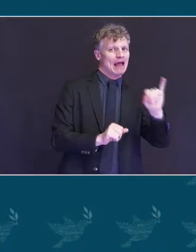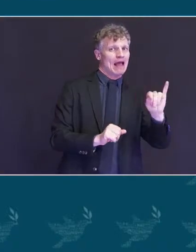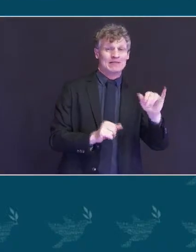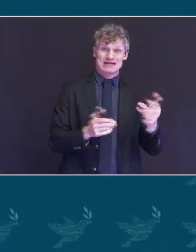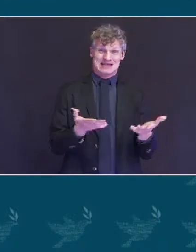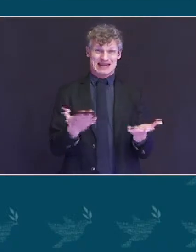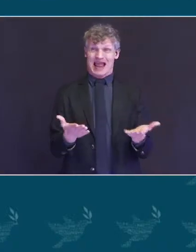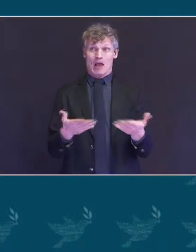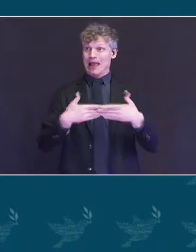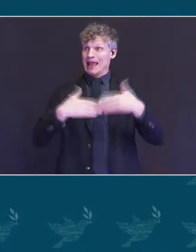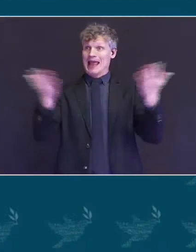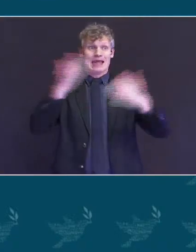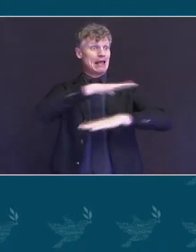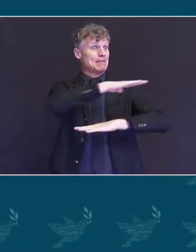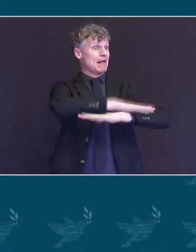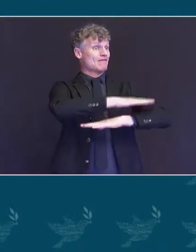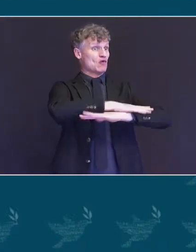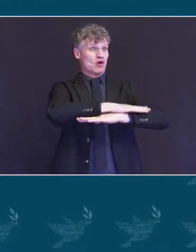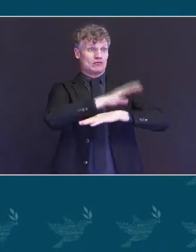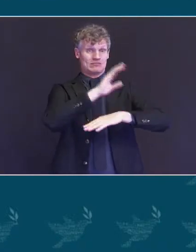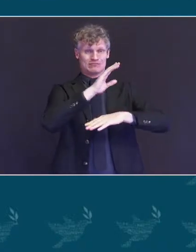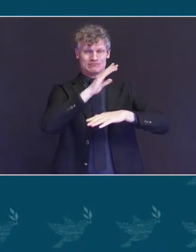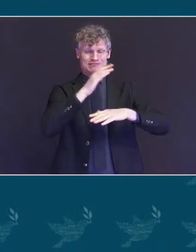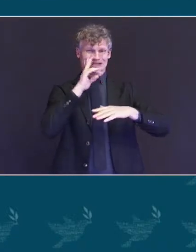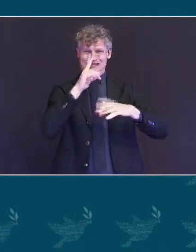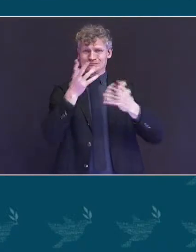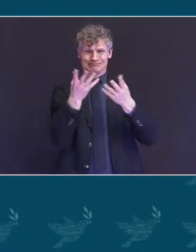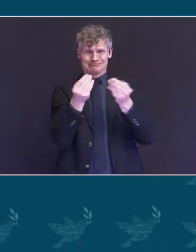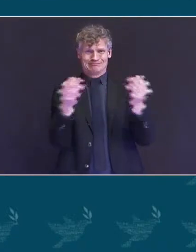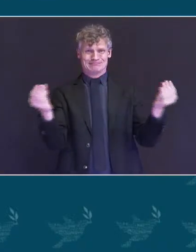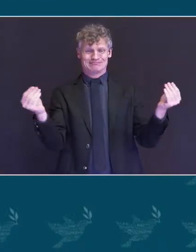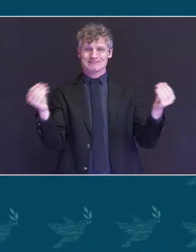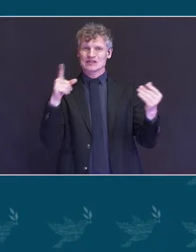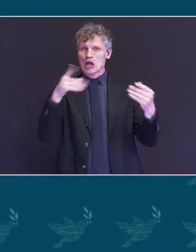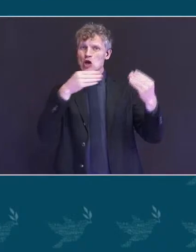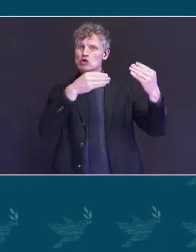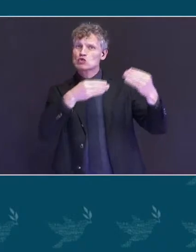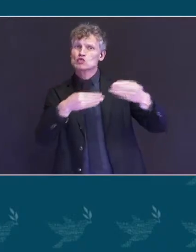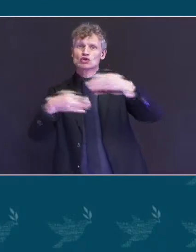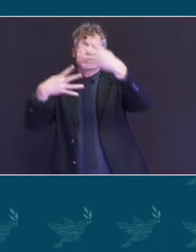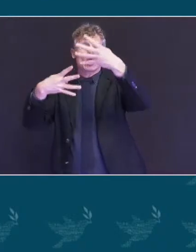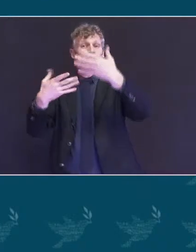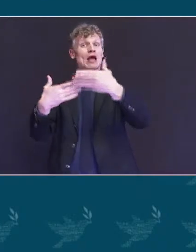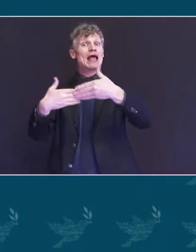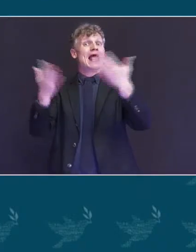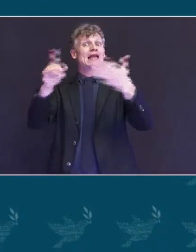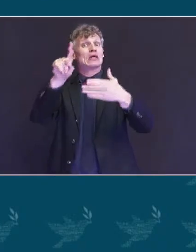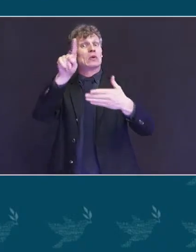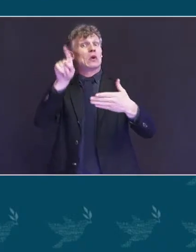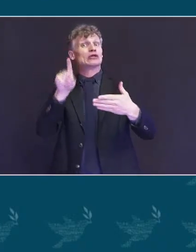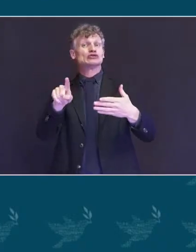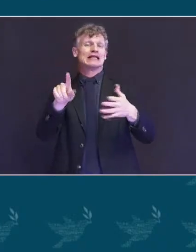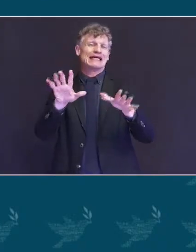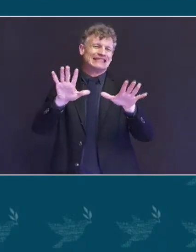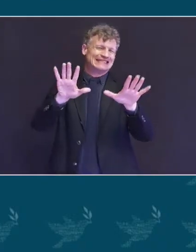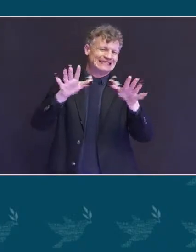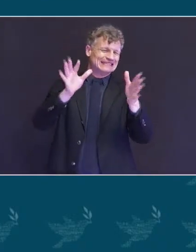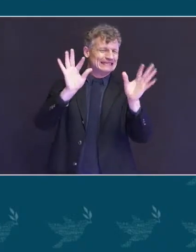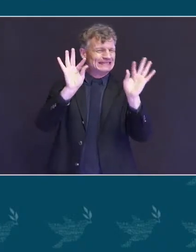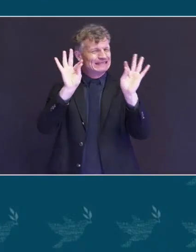any of the platforms that are very popular, the results that you get for any question that you ask are kind of